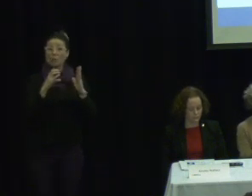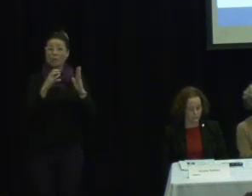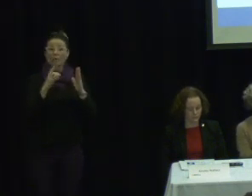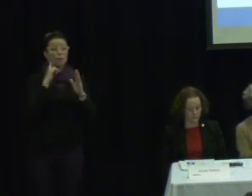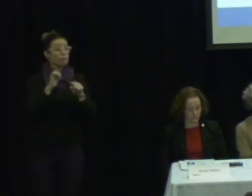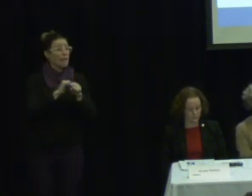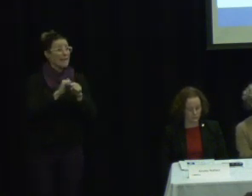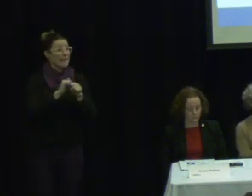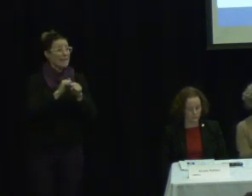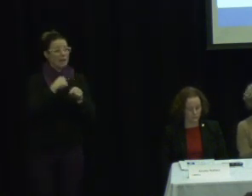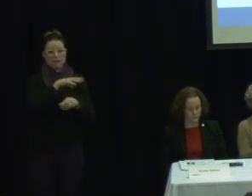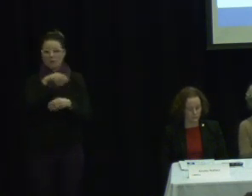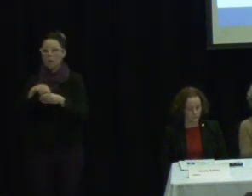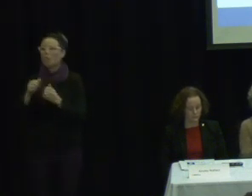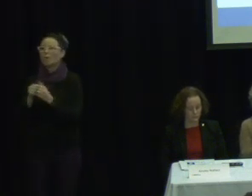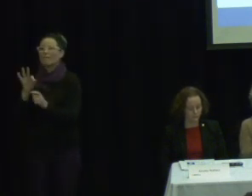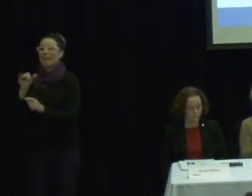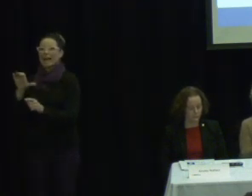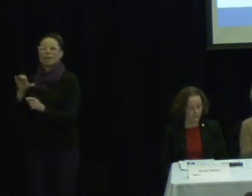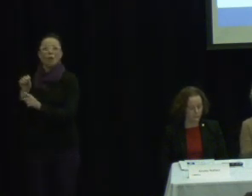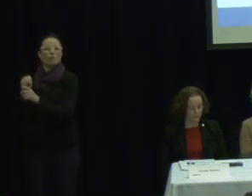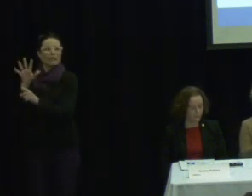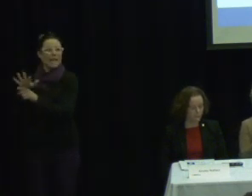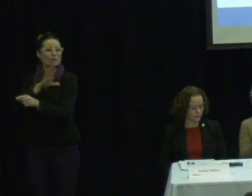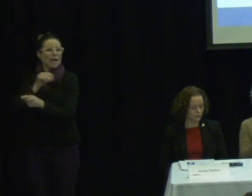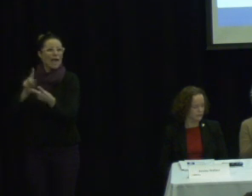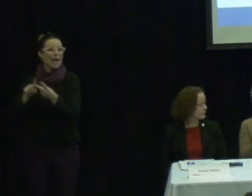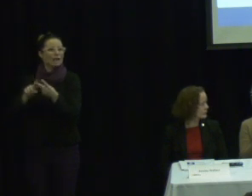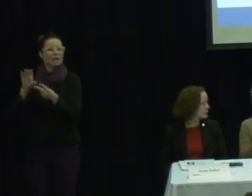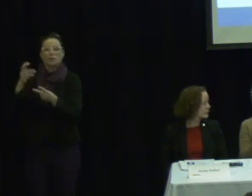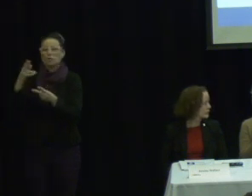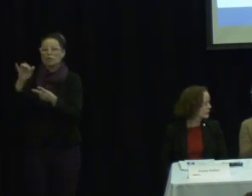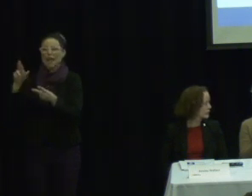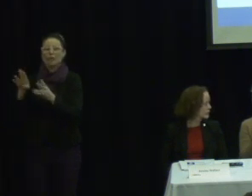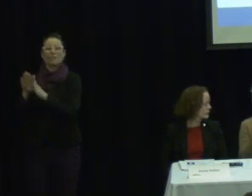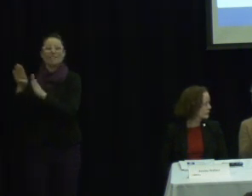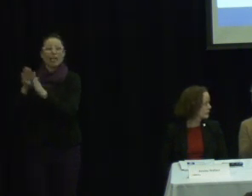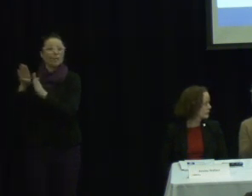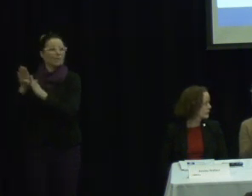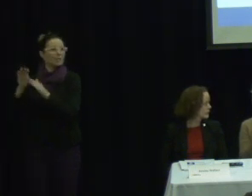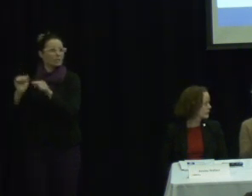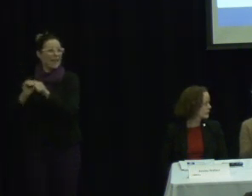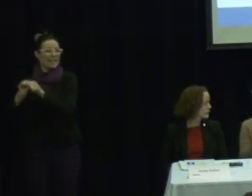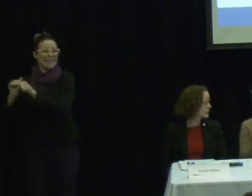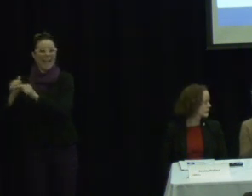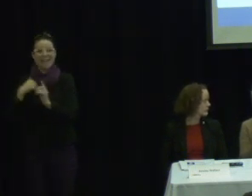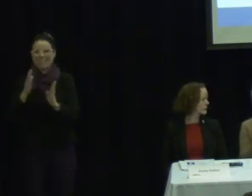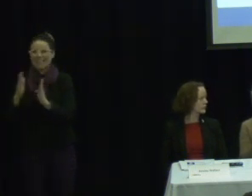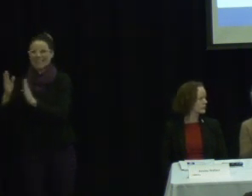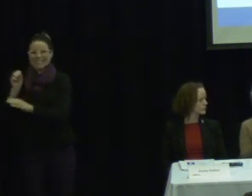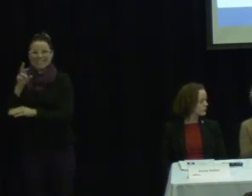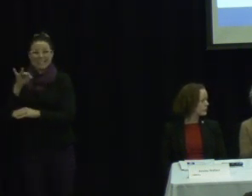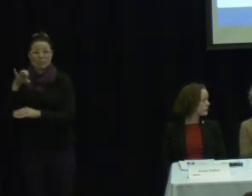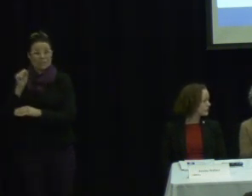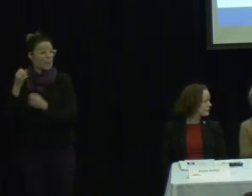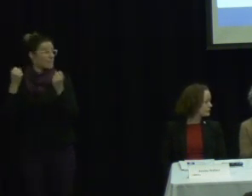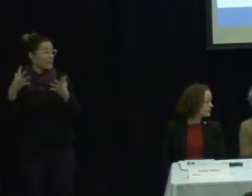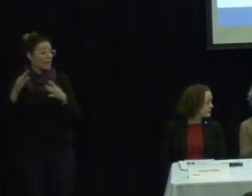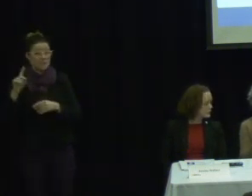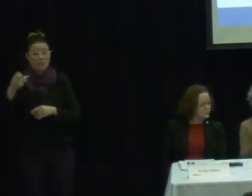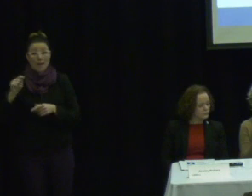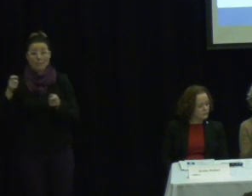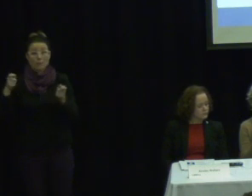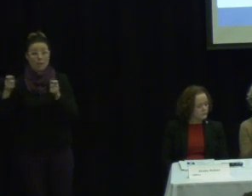chair development series. I think the department chairs were surprised this year in chair development to